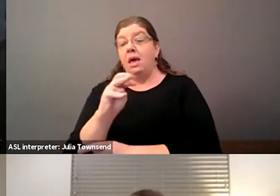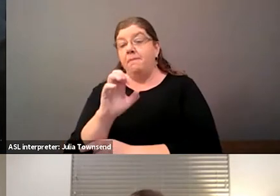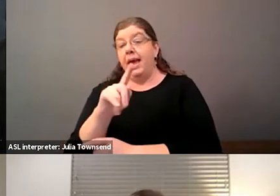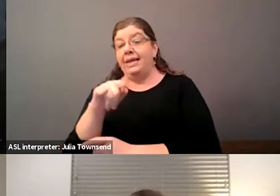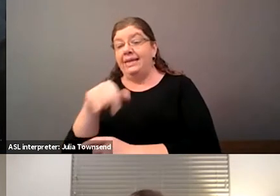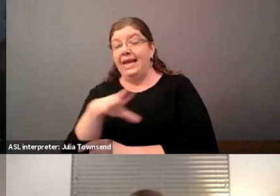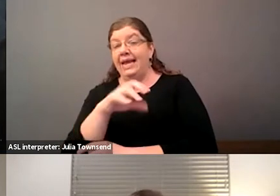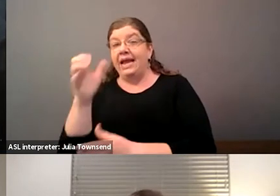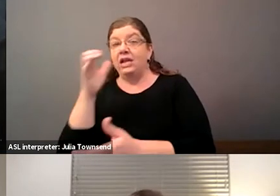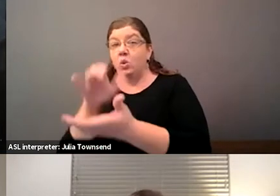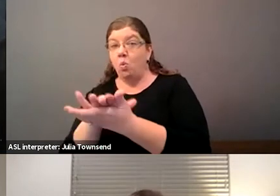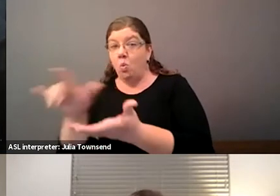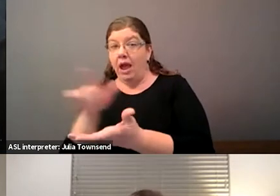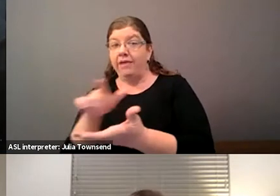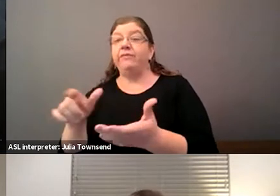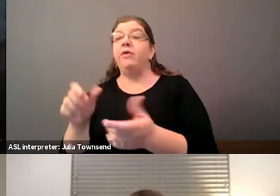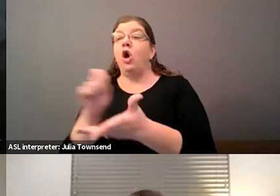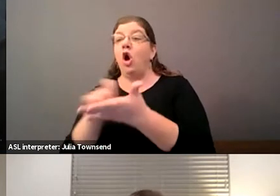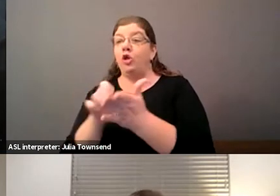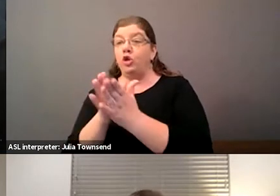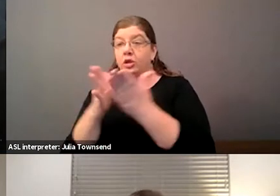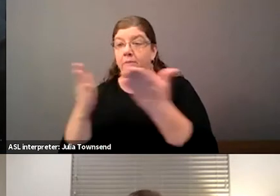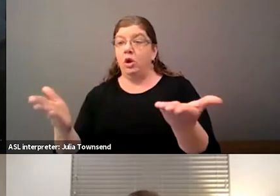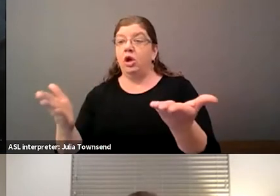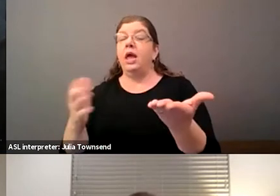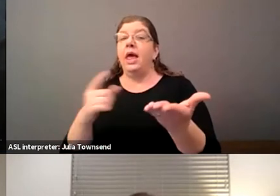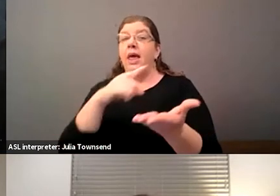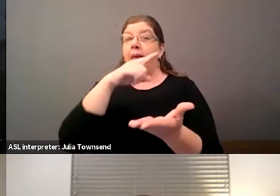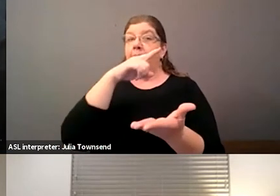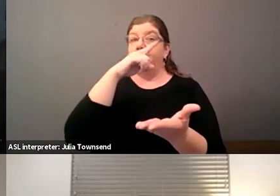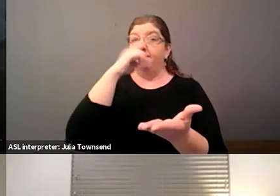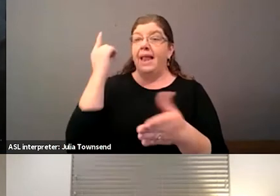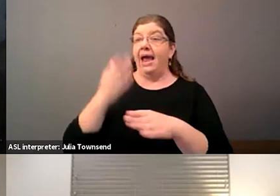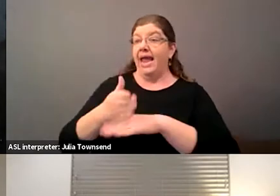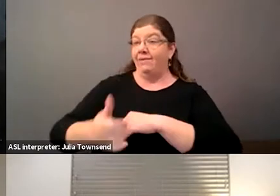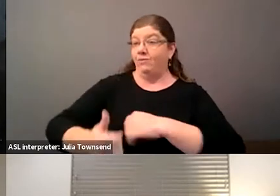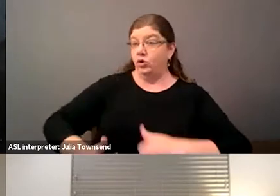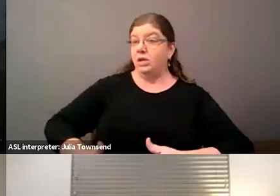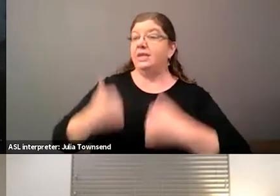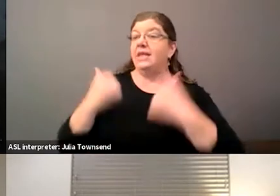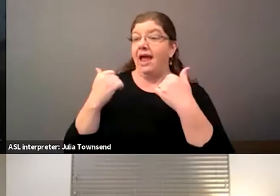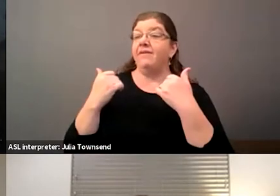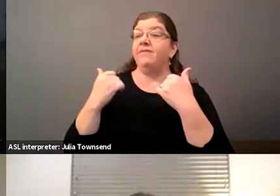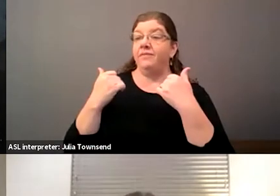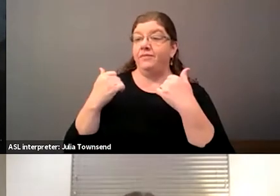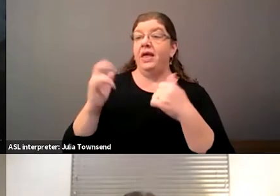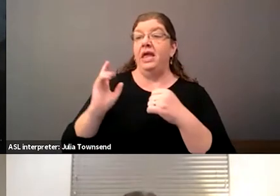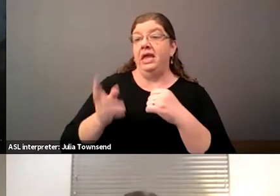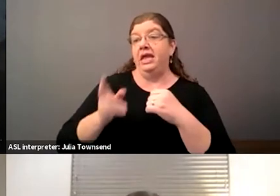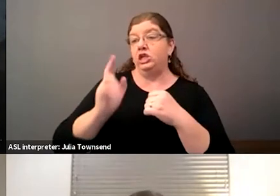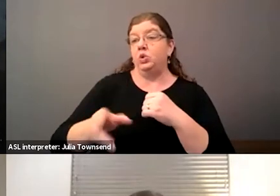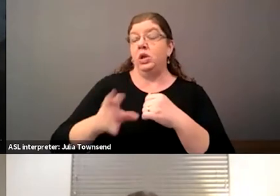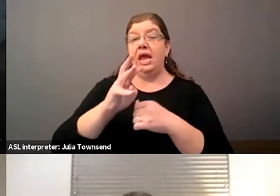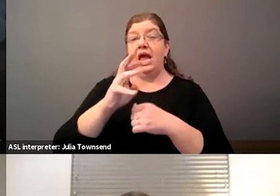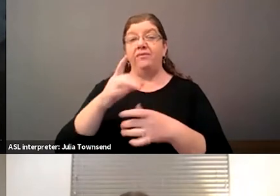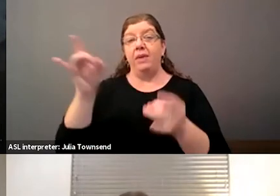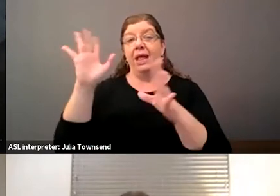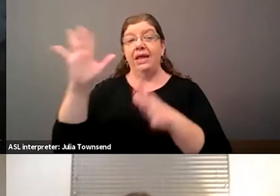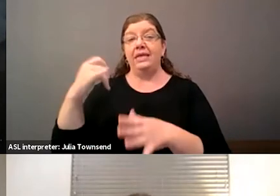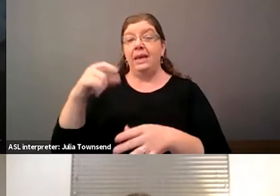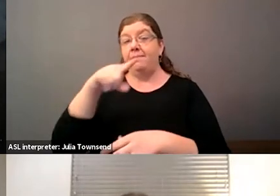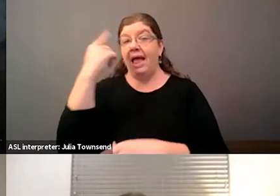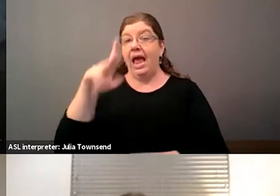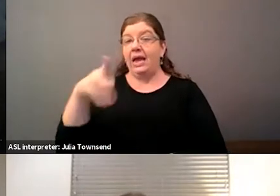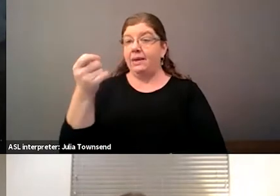pugino co-authored the book black afterlife a history of the militant black panther group many will